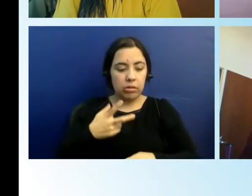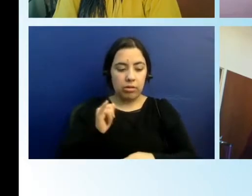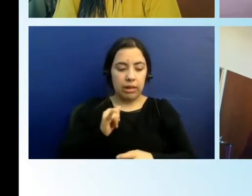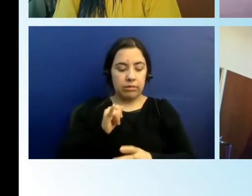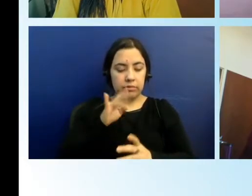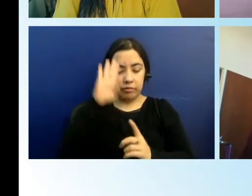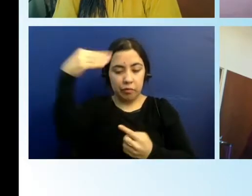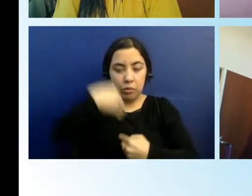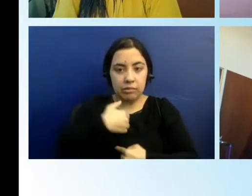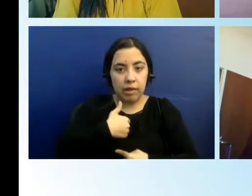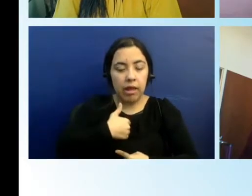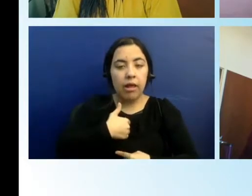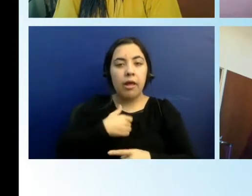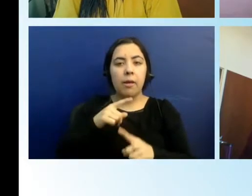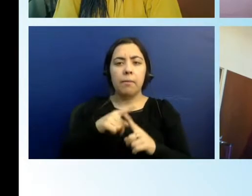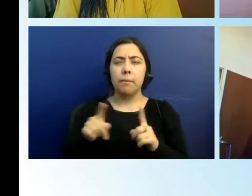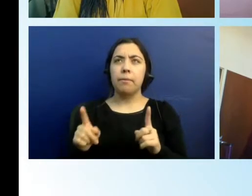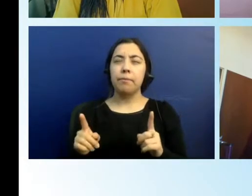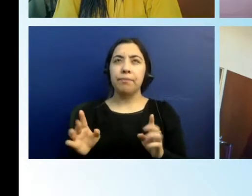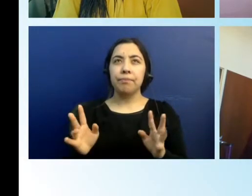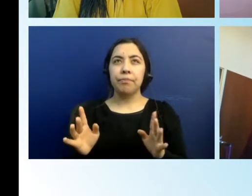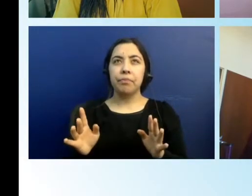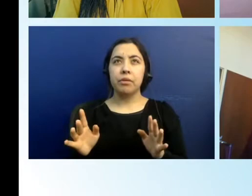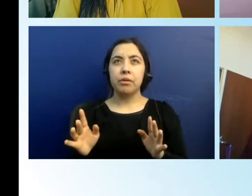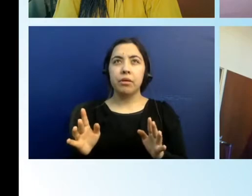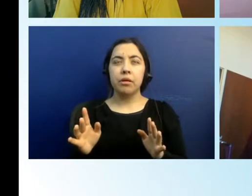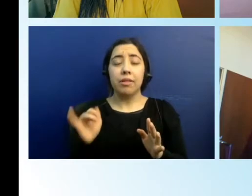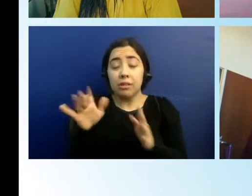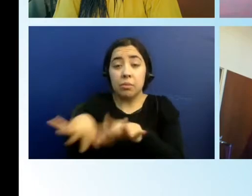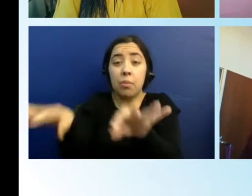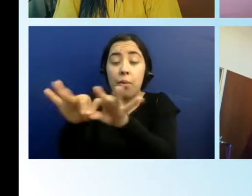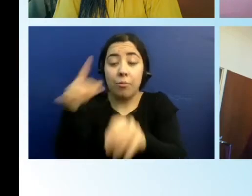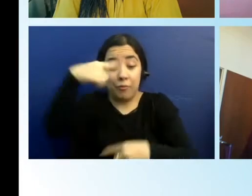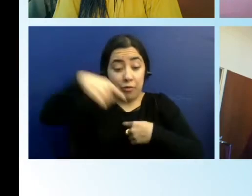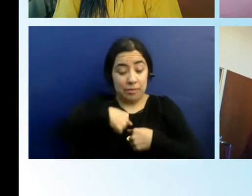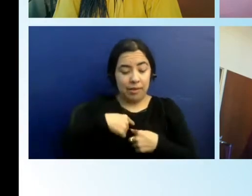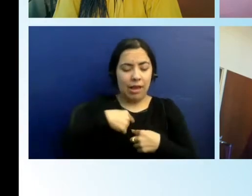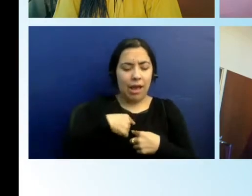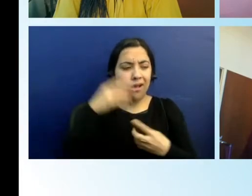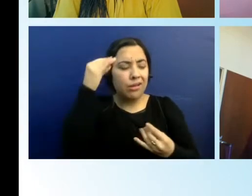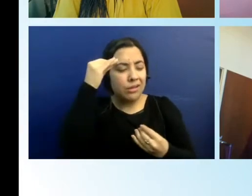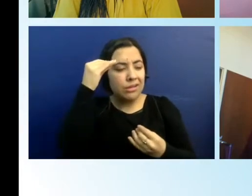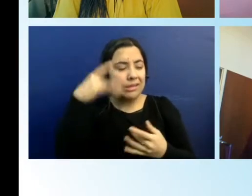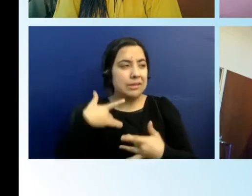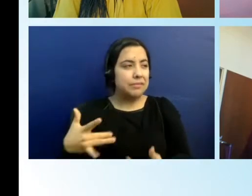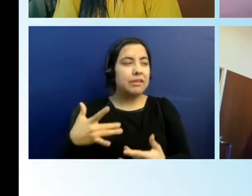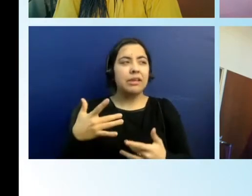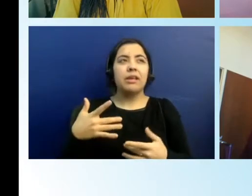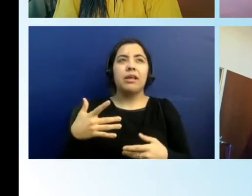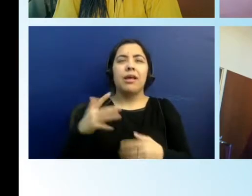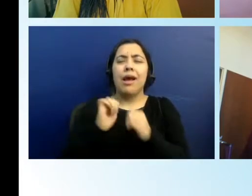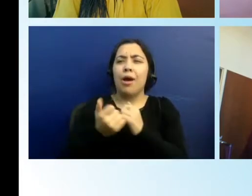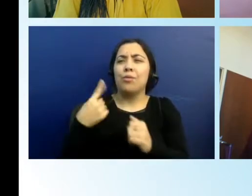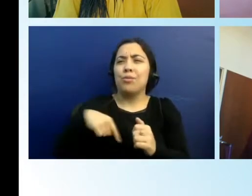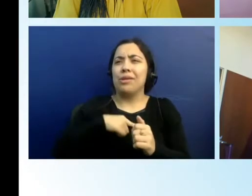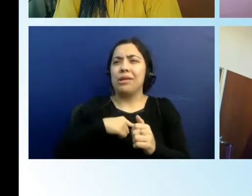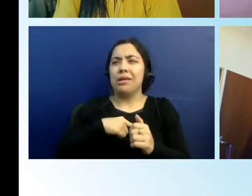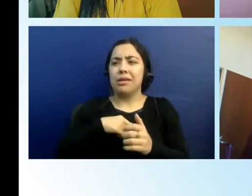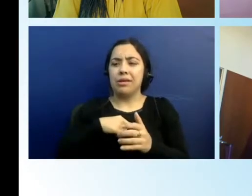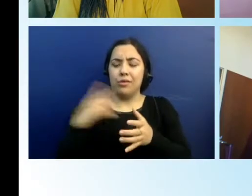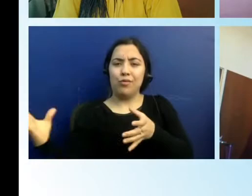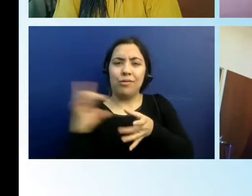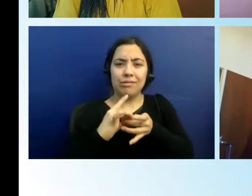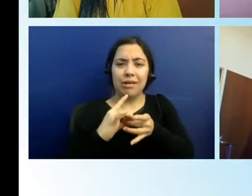are such an important component. And yet, for me, I have a tension with how do we reconcile that individual healing with the